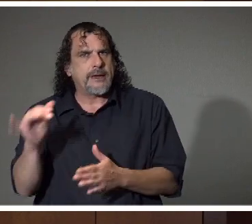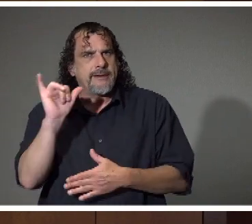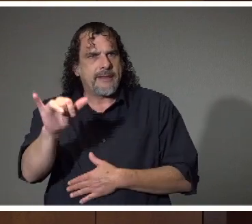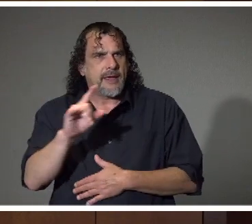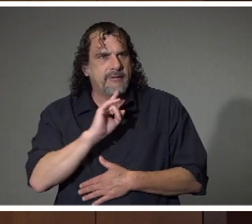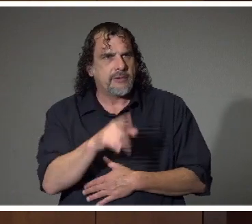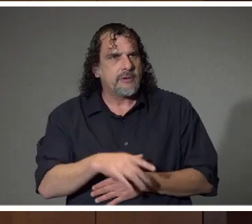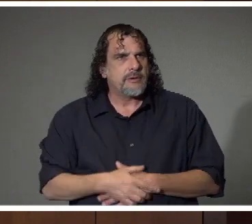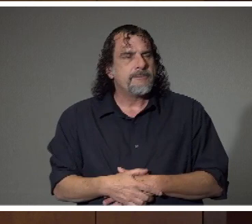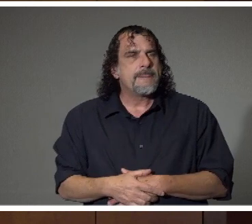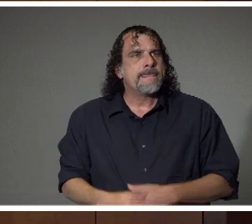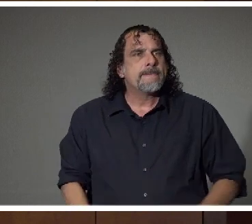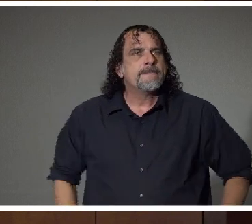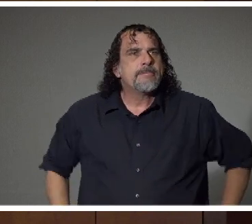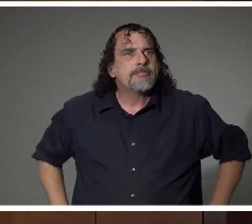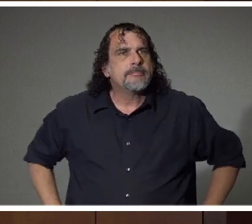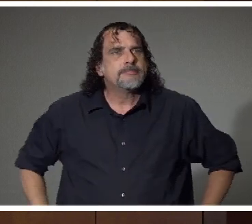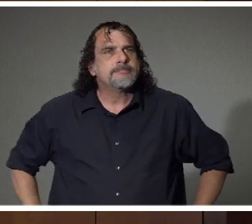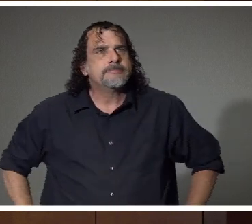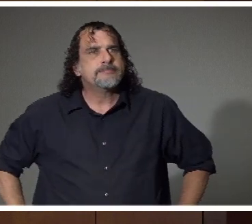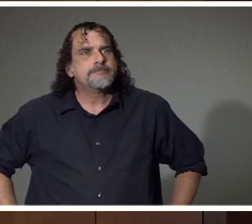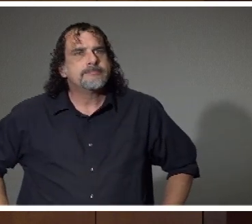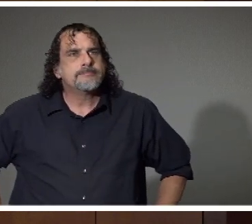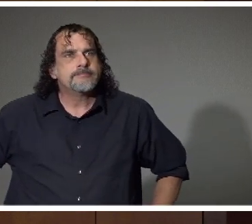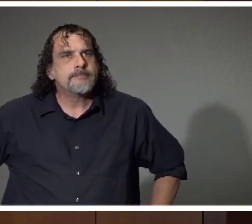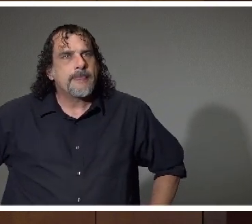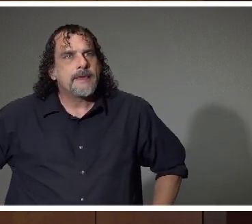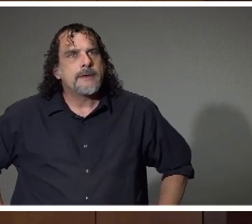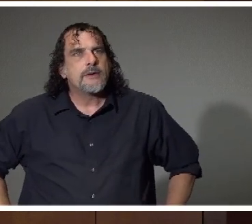Alyssa from Clearing Ledger has a question. Alyssa?